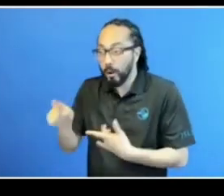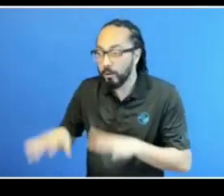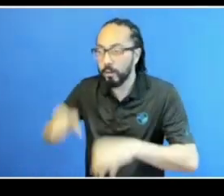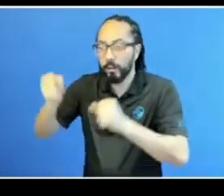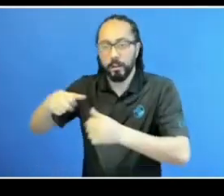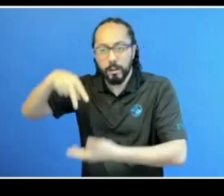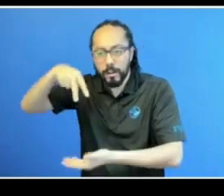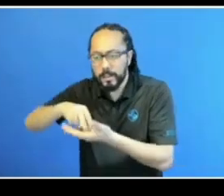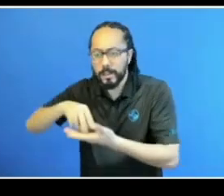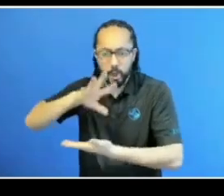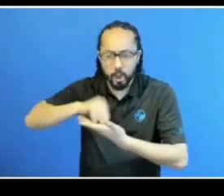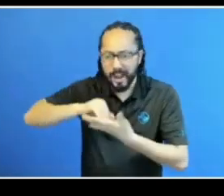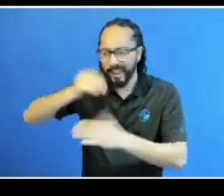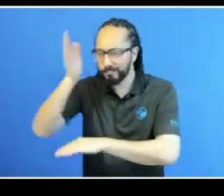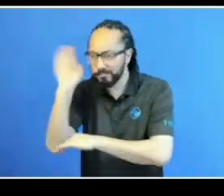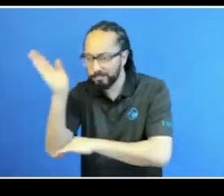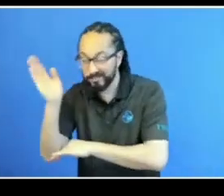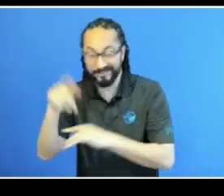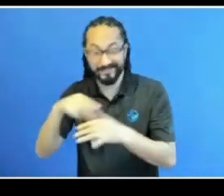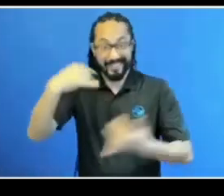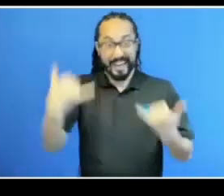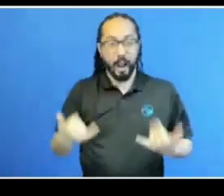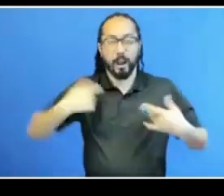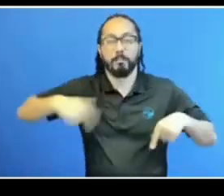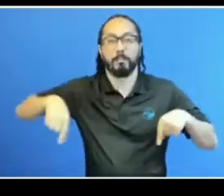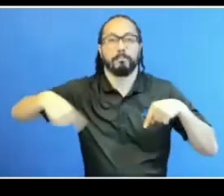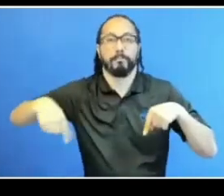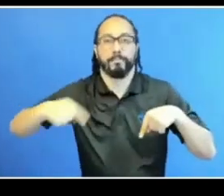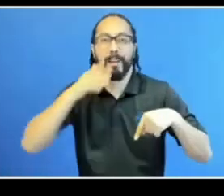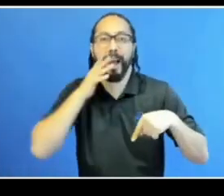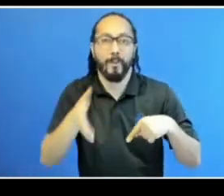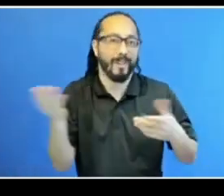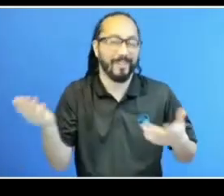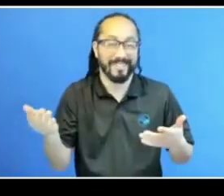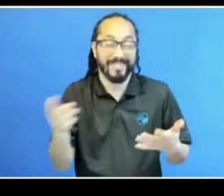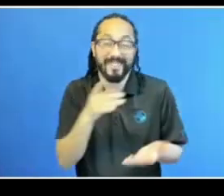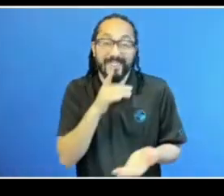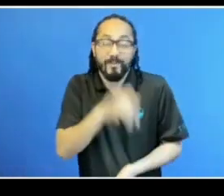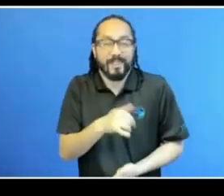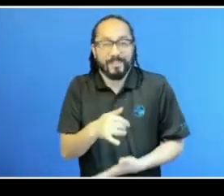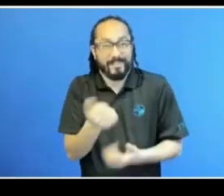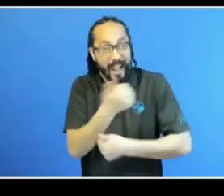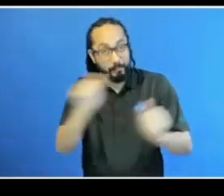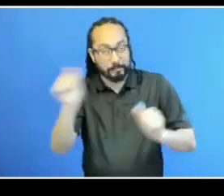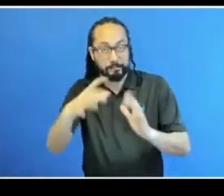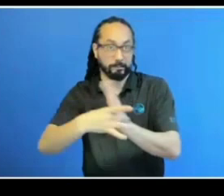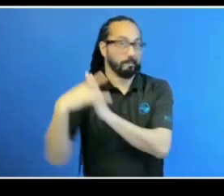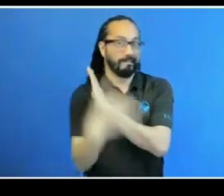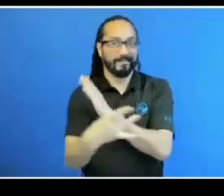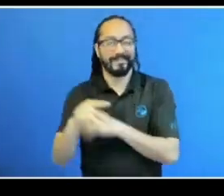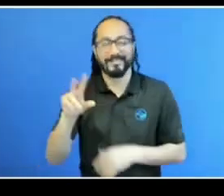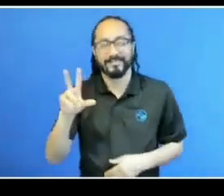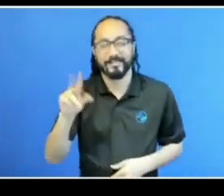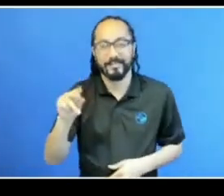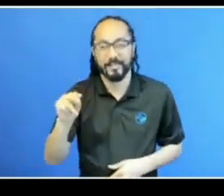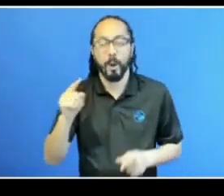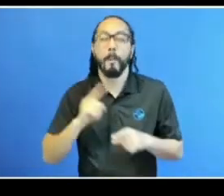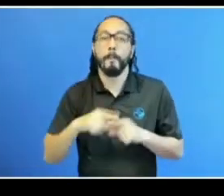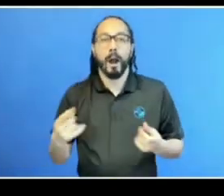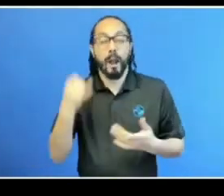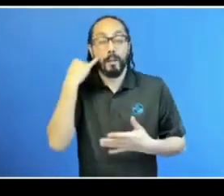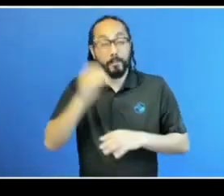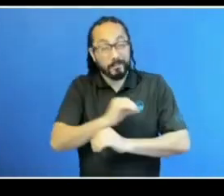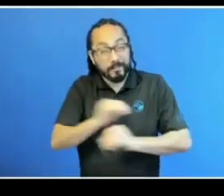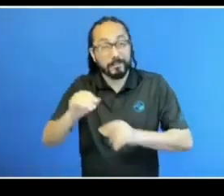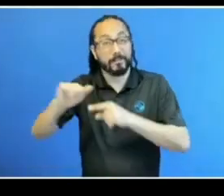join panels like this and speak publicly. Nobody's great at it, but if I didn't have any of